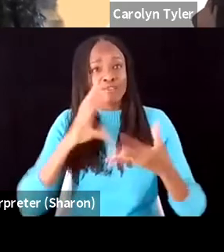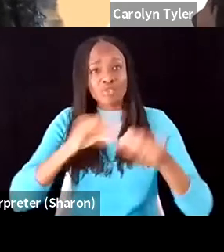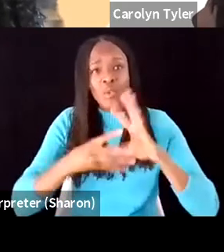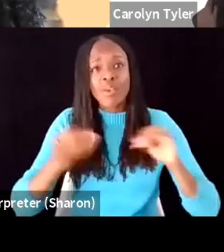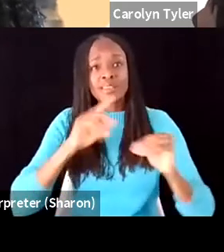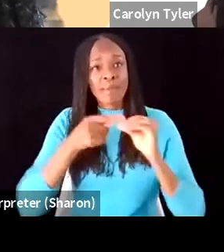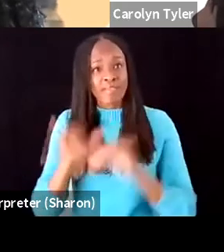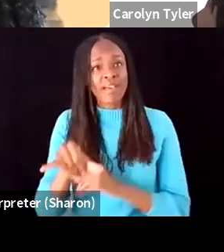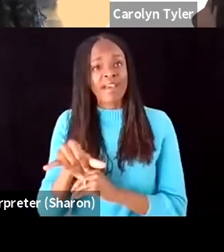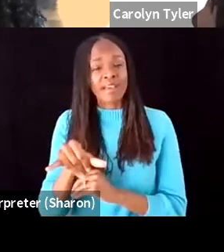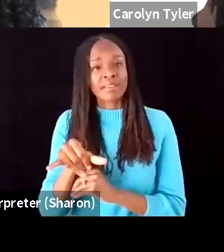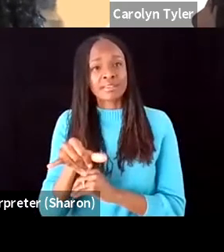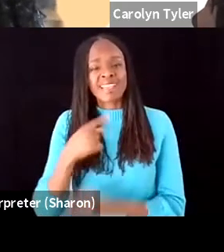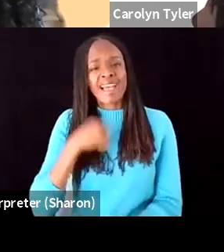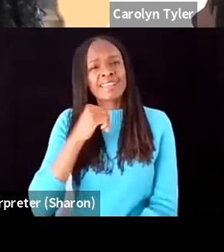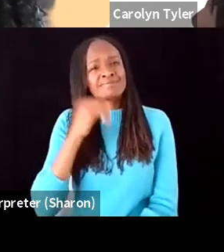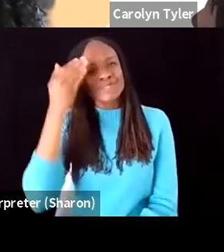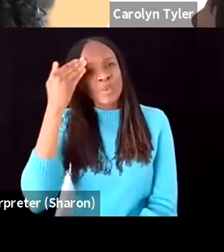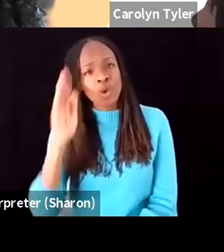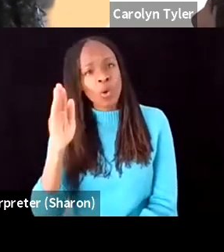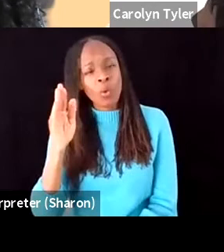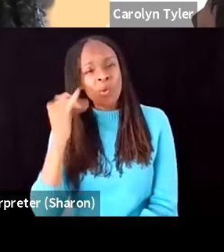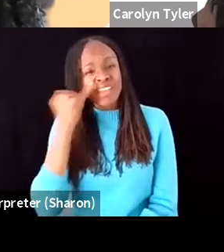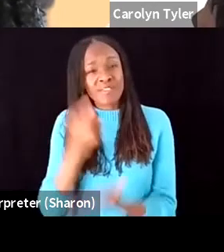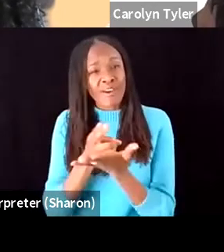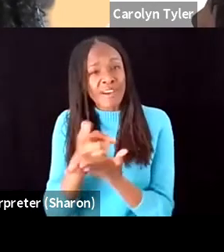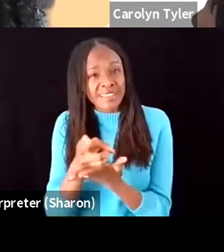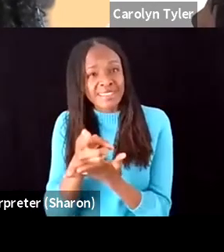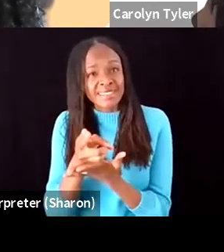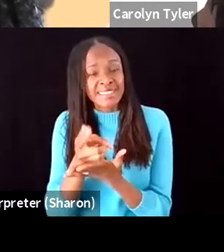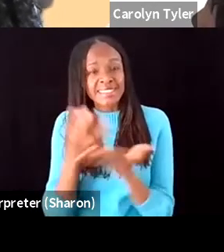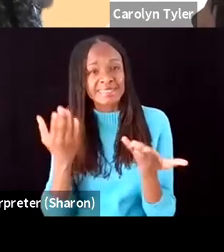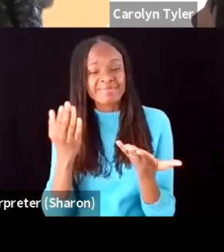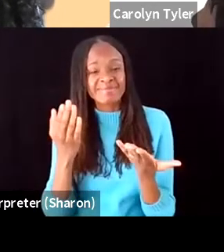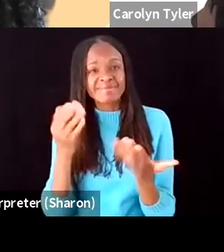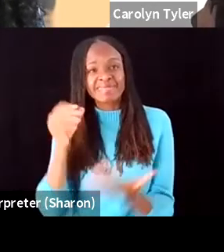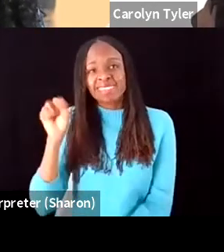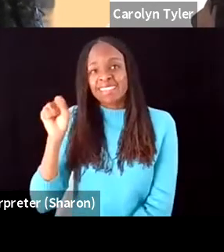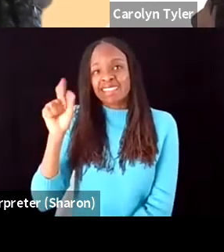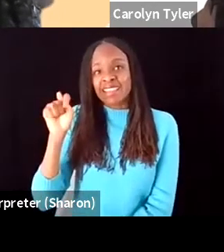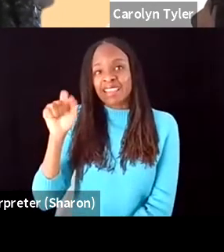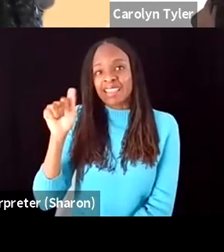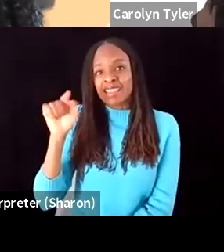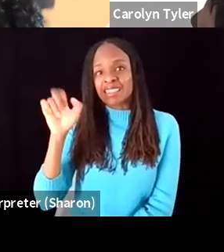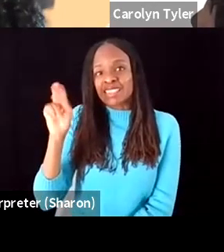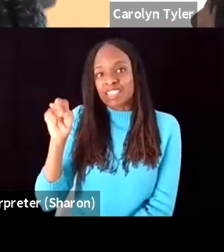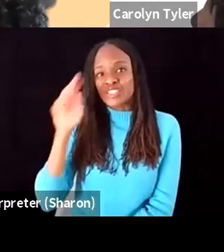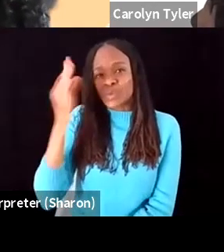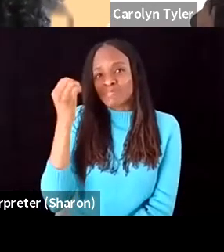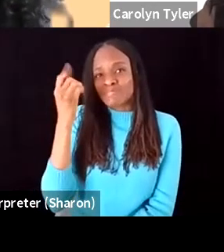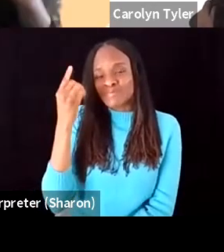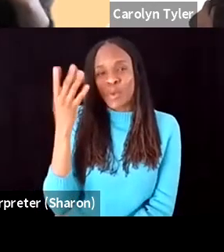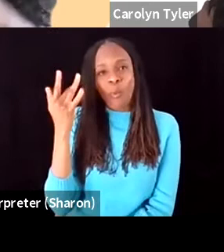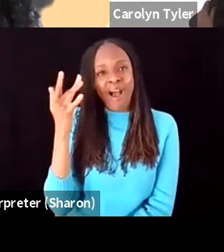about that. I don't know if honestly a station will really come to understand why a moral